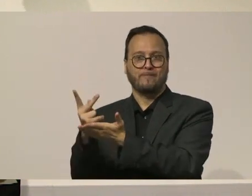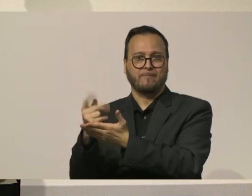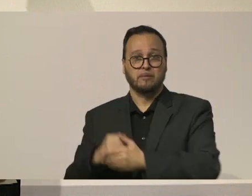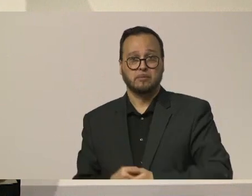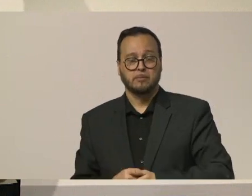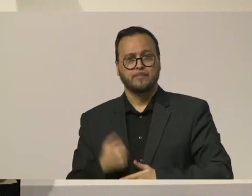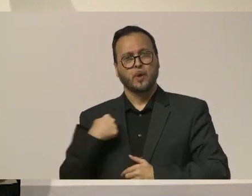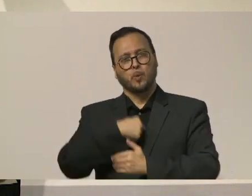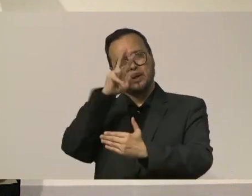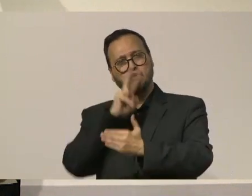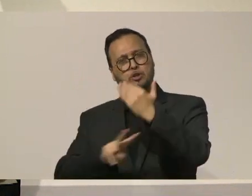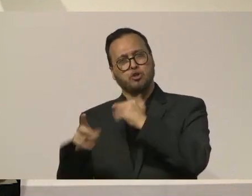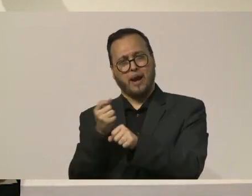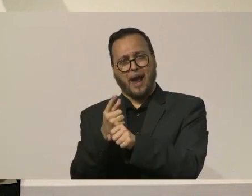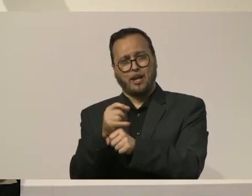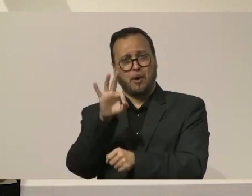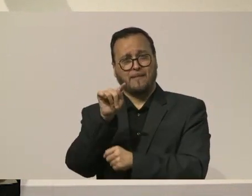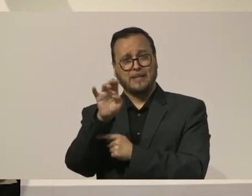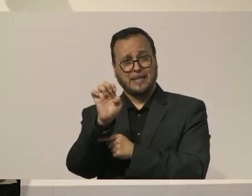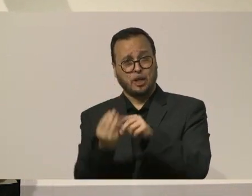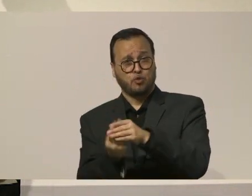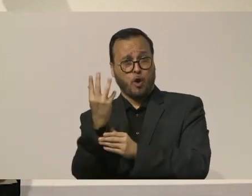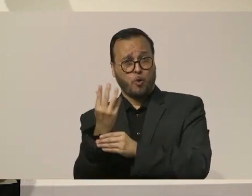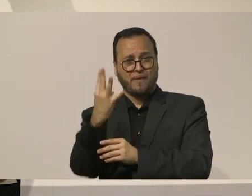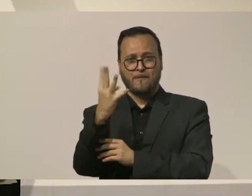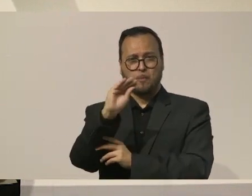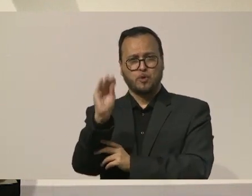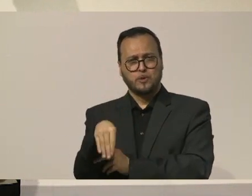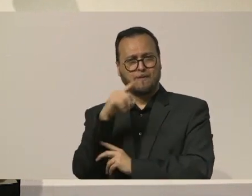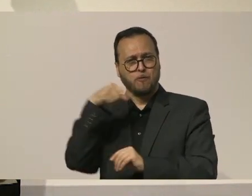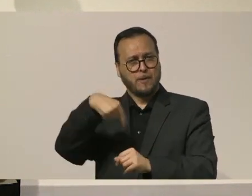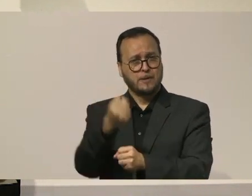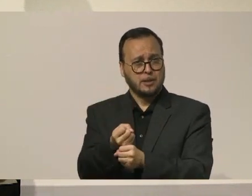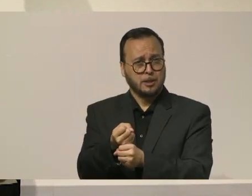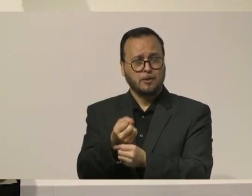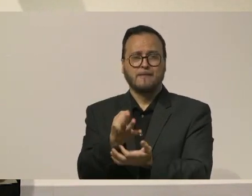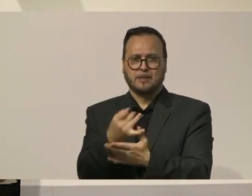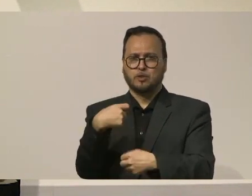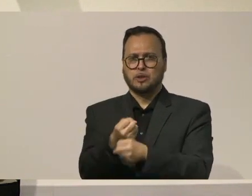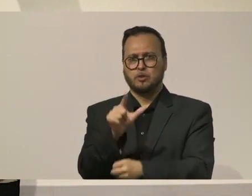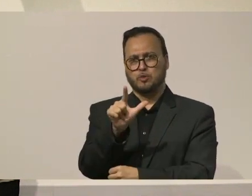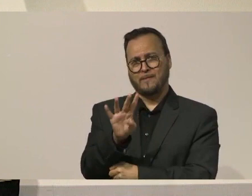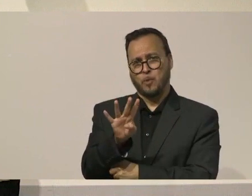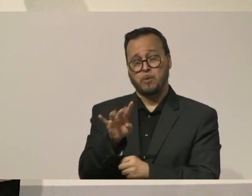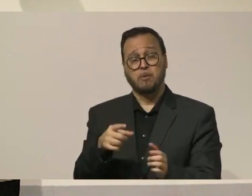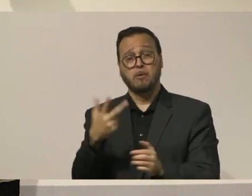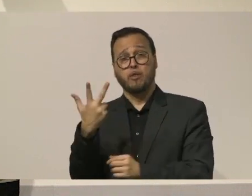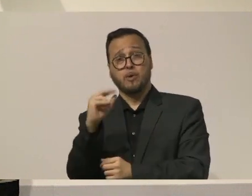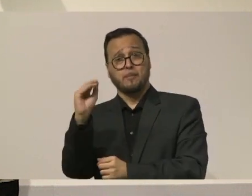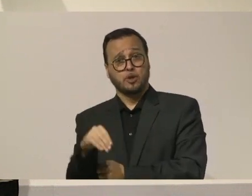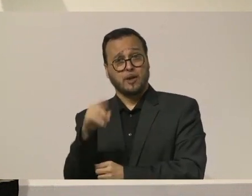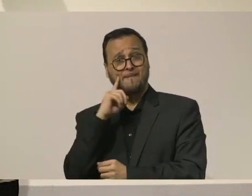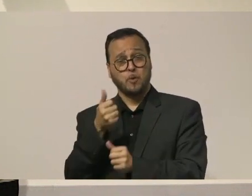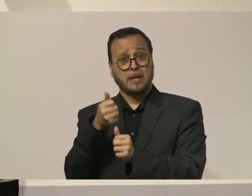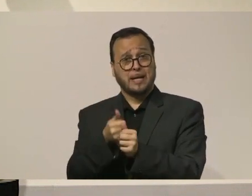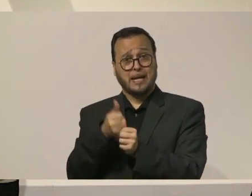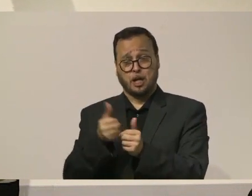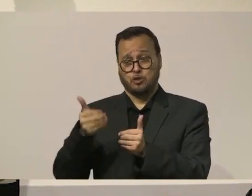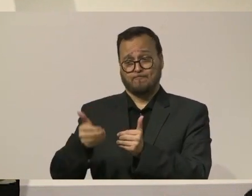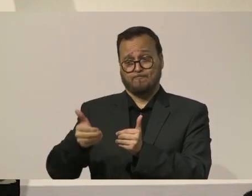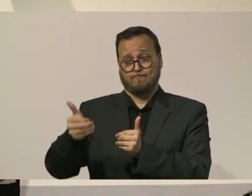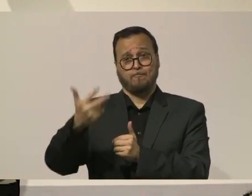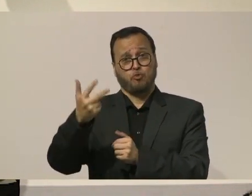projected annual FTE growth of 4% for this year, FY24, and 3% for each of the